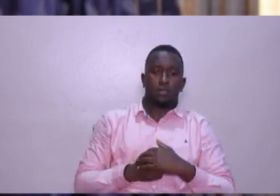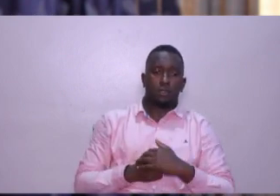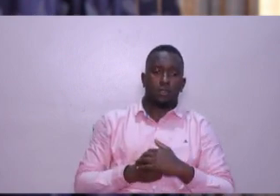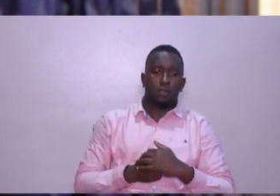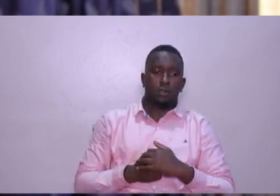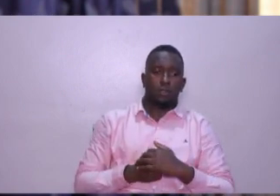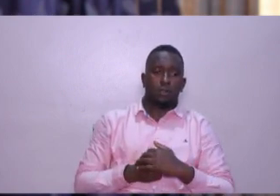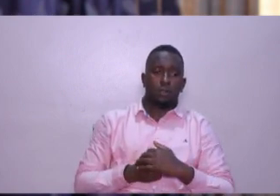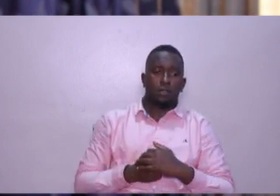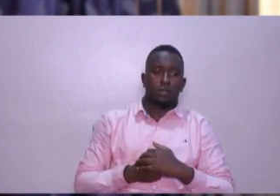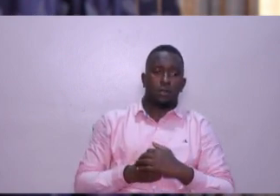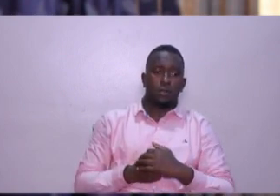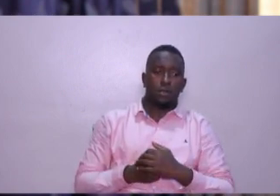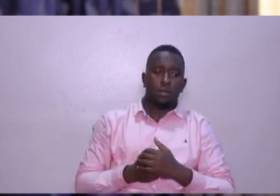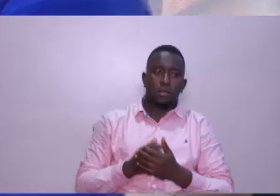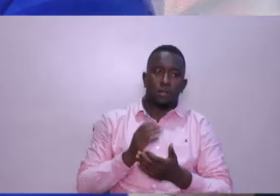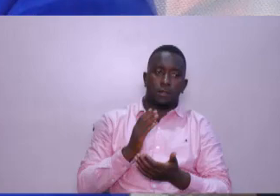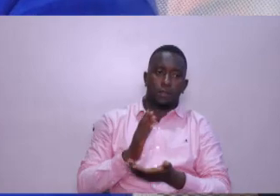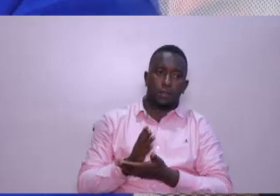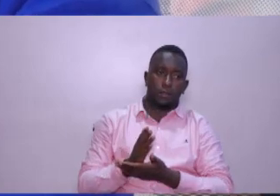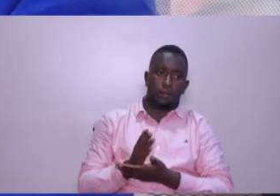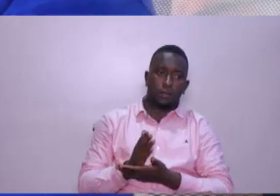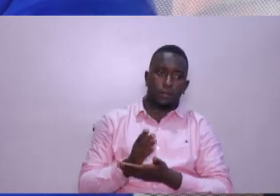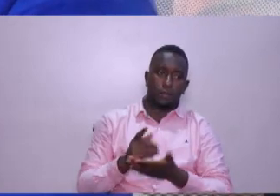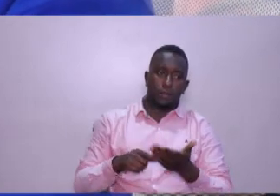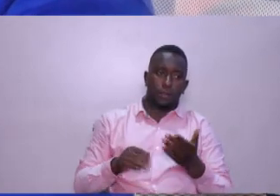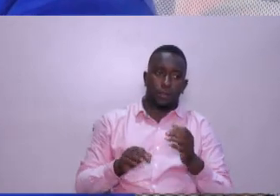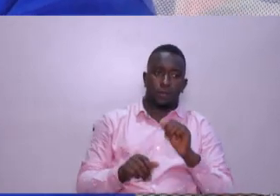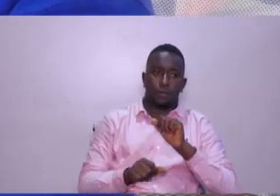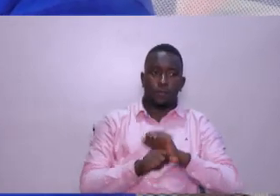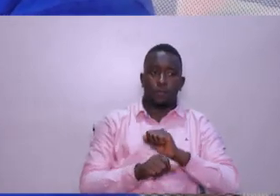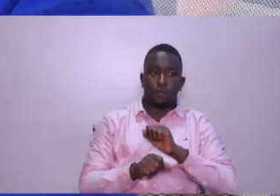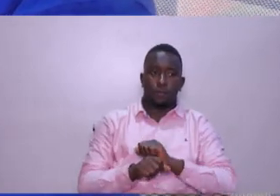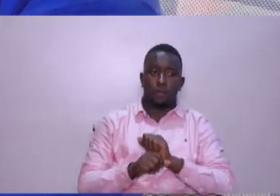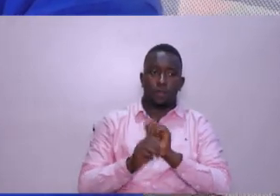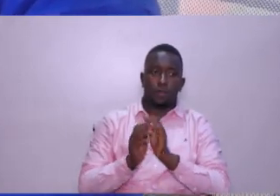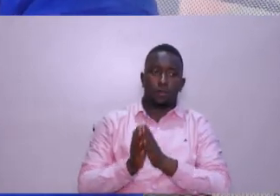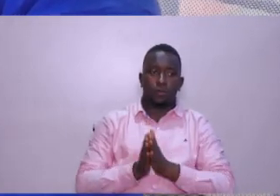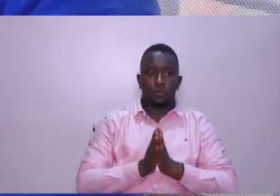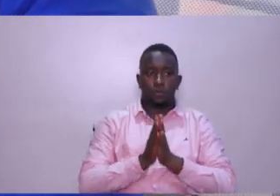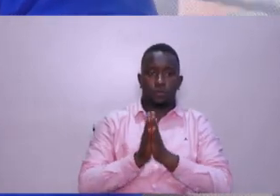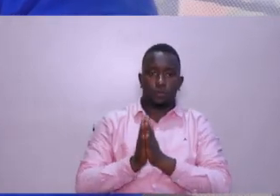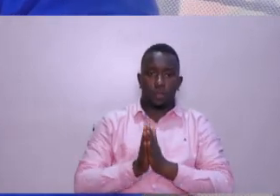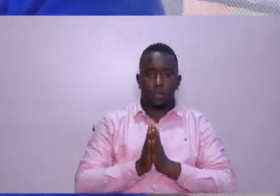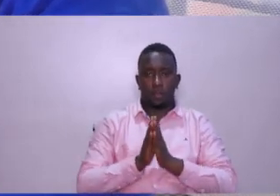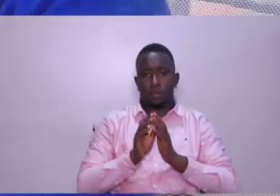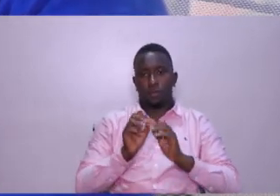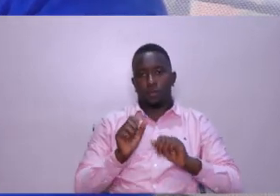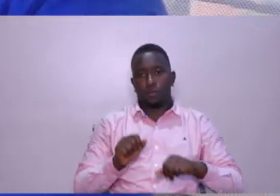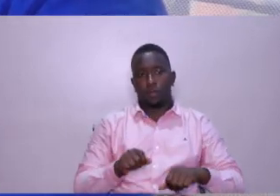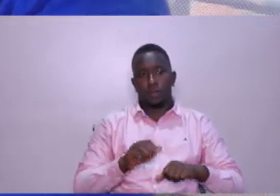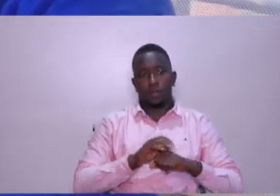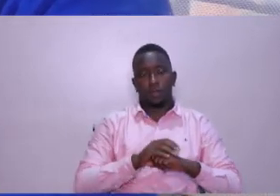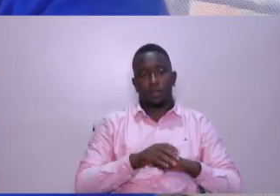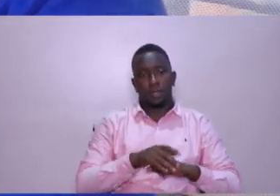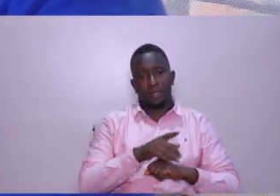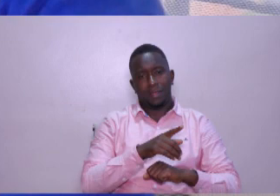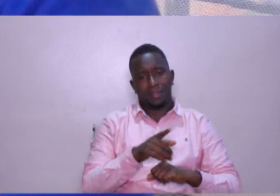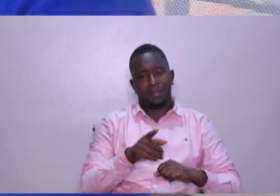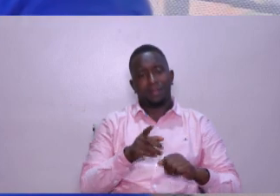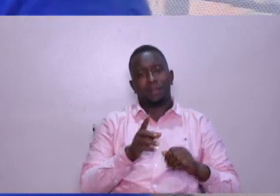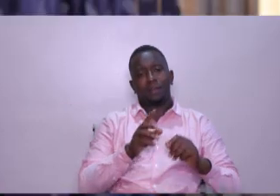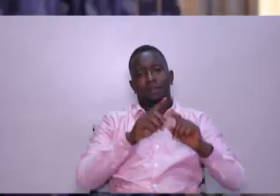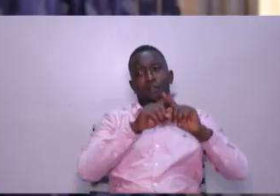But the fact is, if you work together as a team, you can make these friends more inclusive as